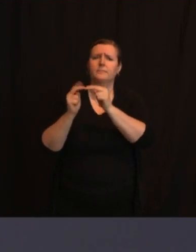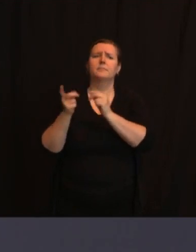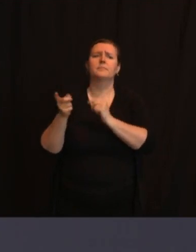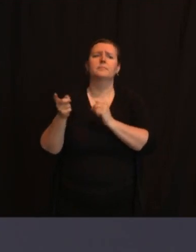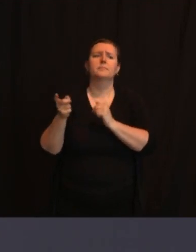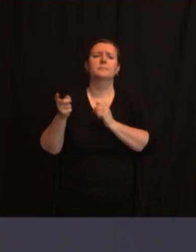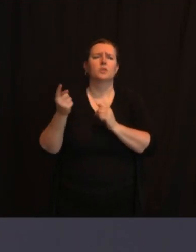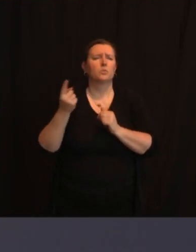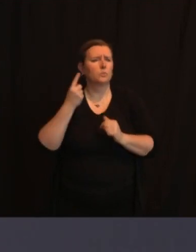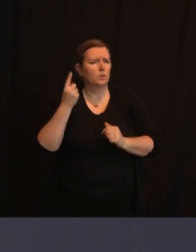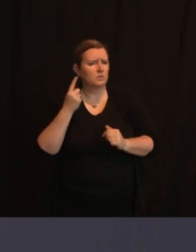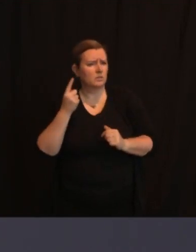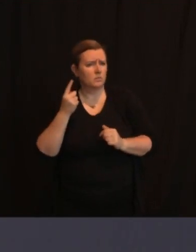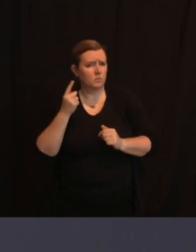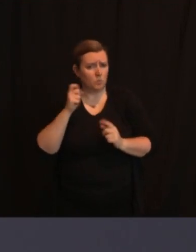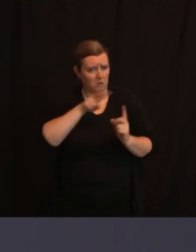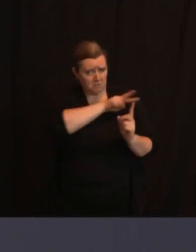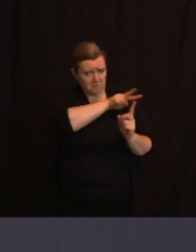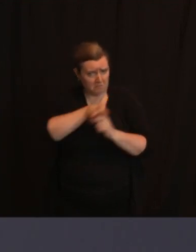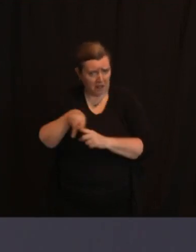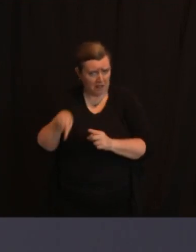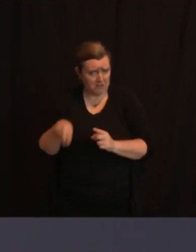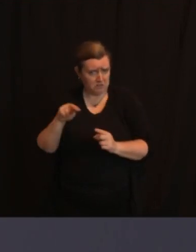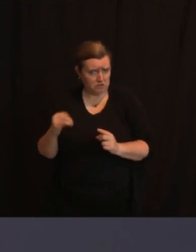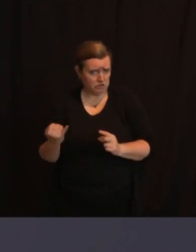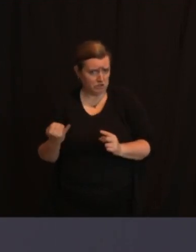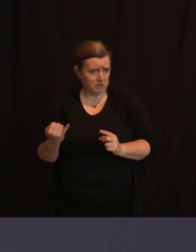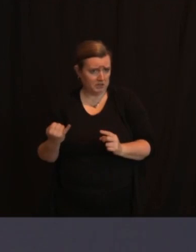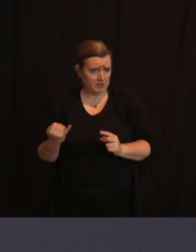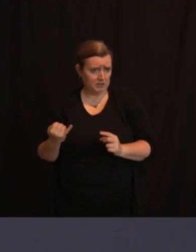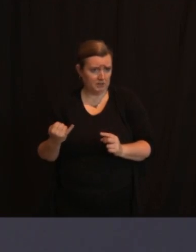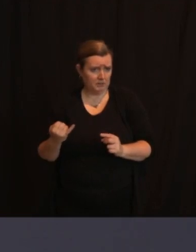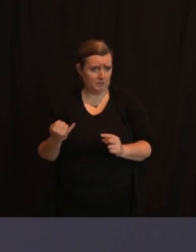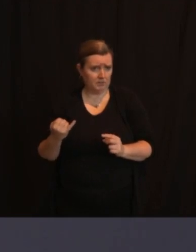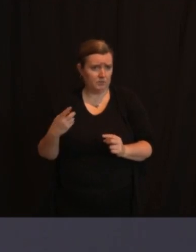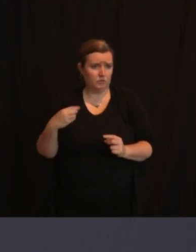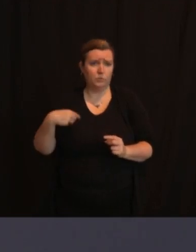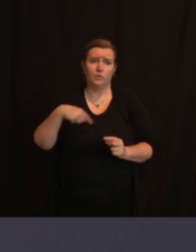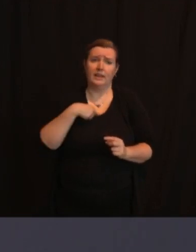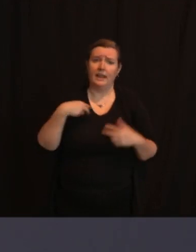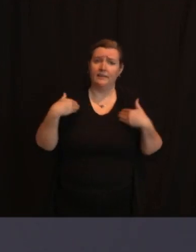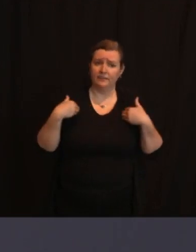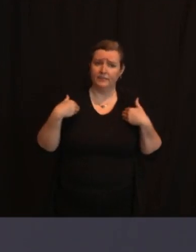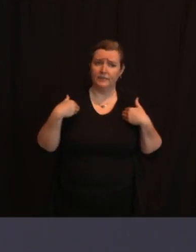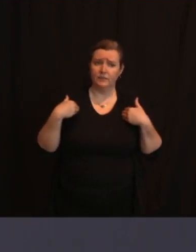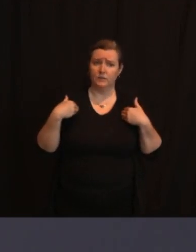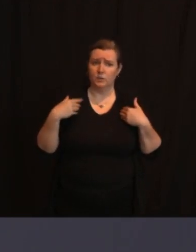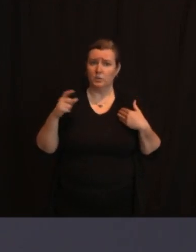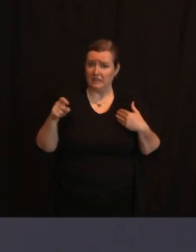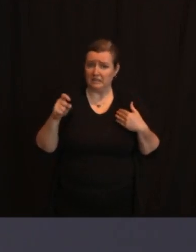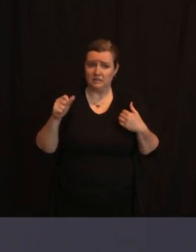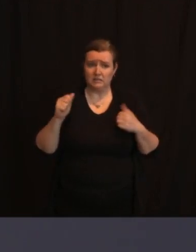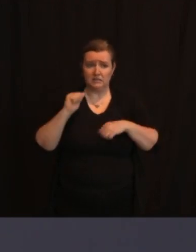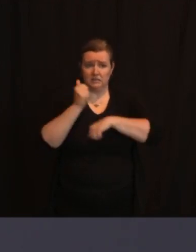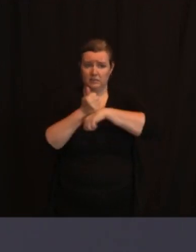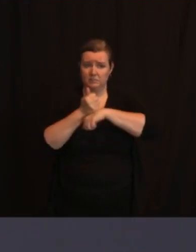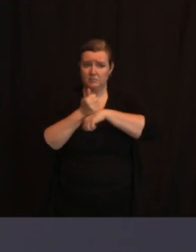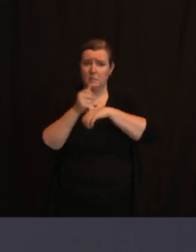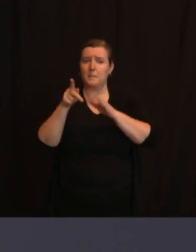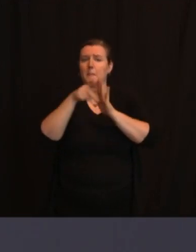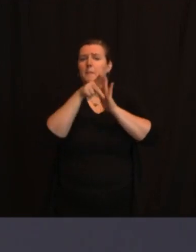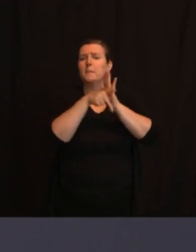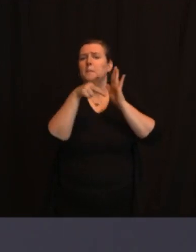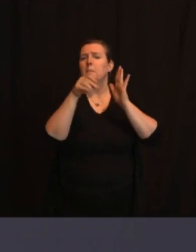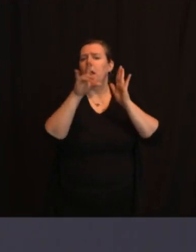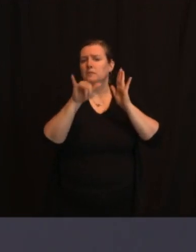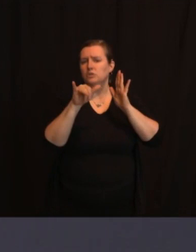industry moving forward? And then second question is, you've described several actions in the department has taken to address the long-term